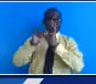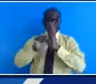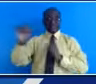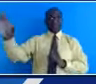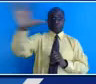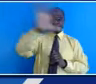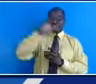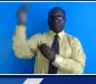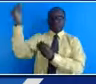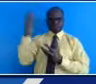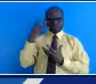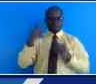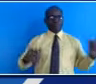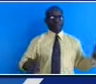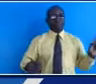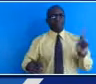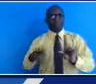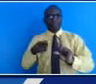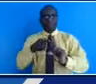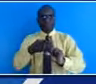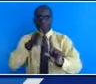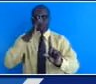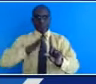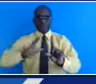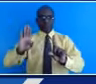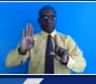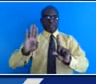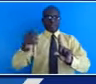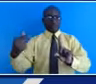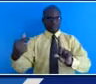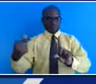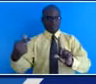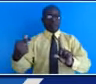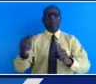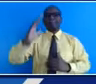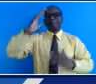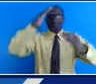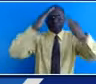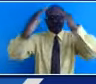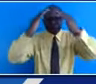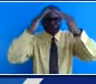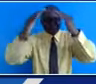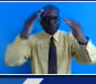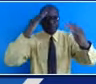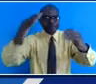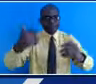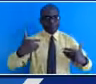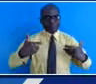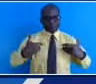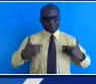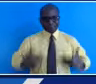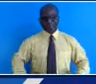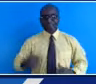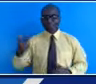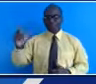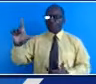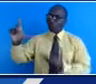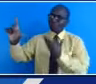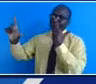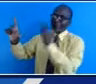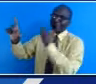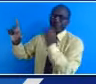Thank you, County Executive. I just want to mention the other businesses that are reopening as part of phase two. So offices, including